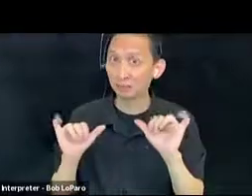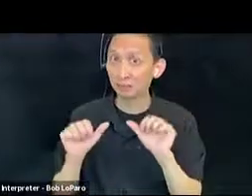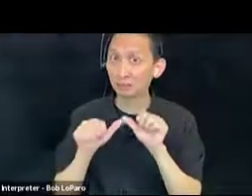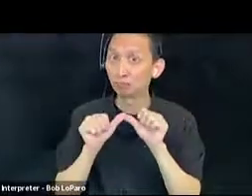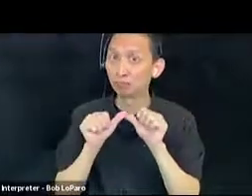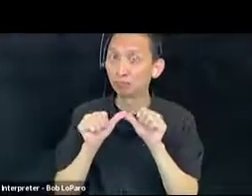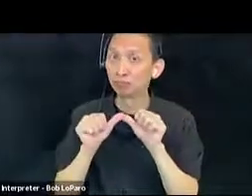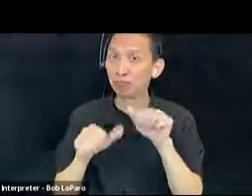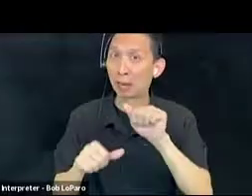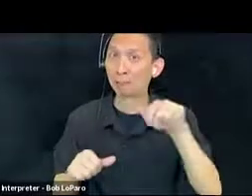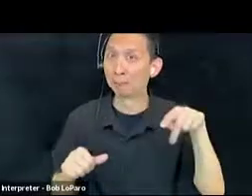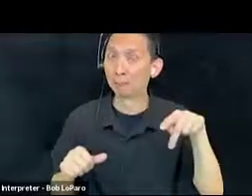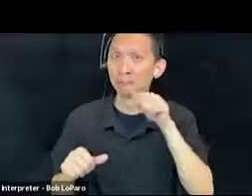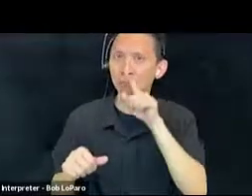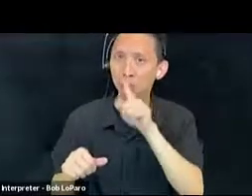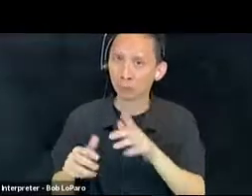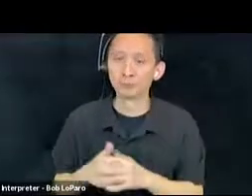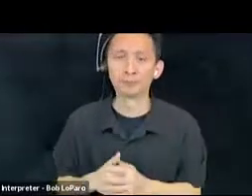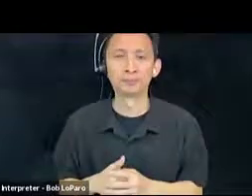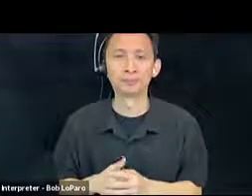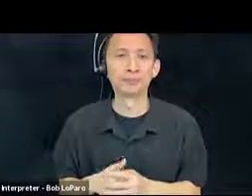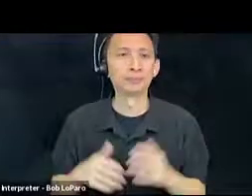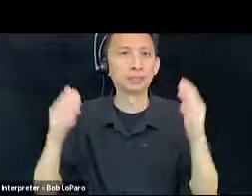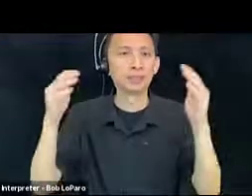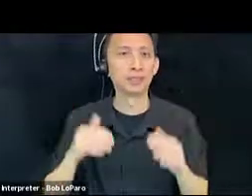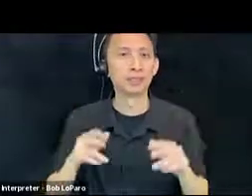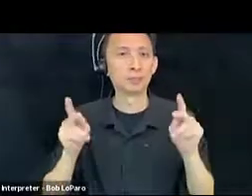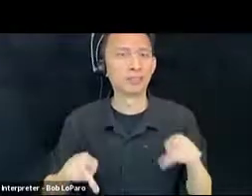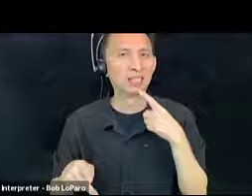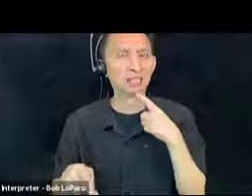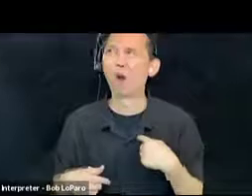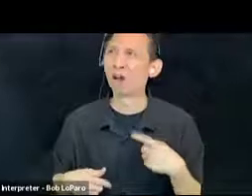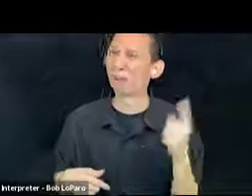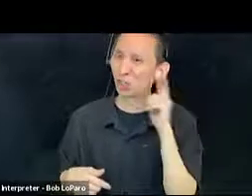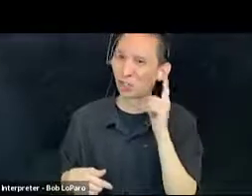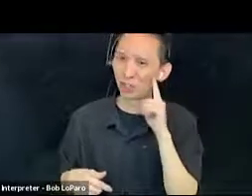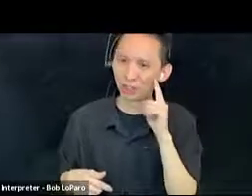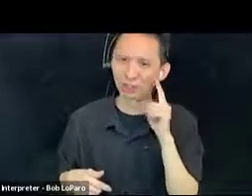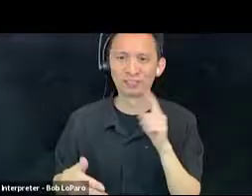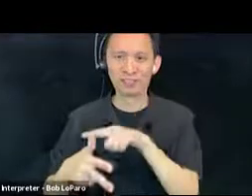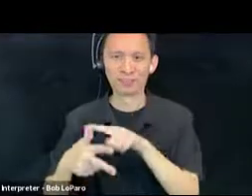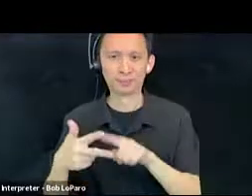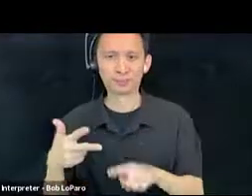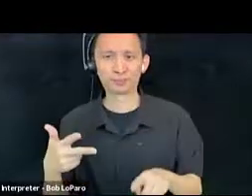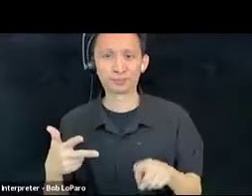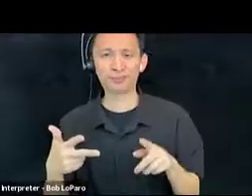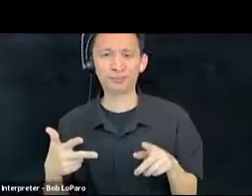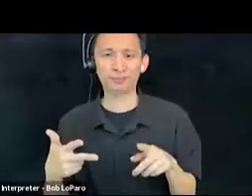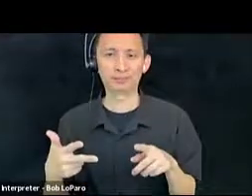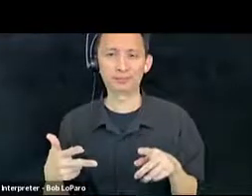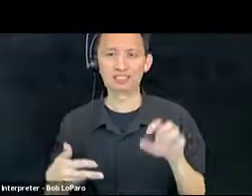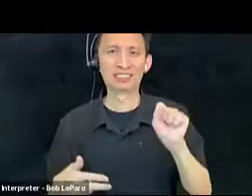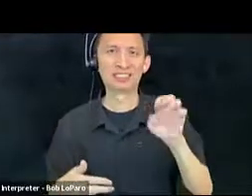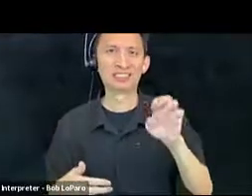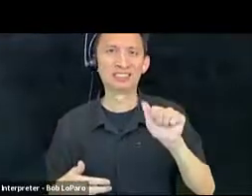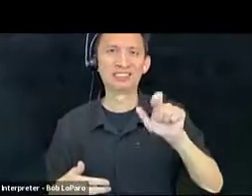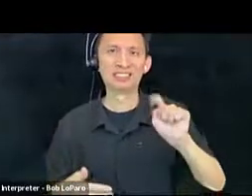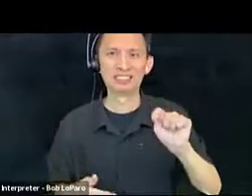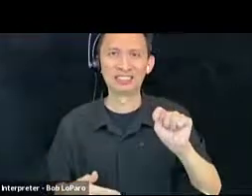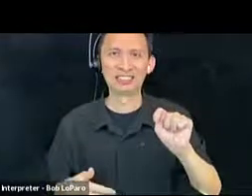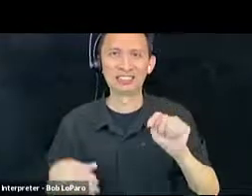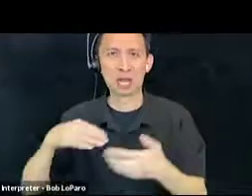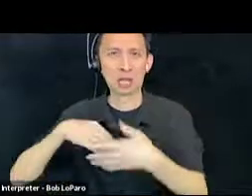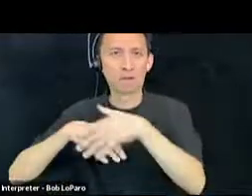And somebody said they had heard of the seat covering. So I'm getting some answers. So for the symbol on the left, I'm starting to get